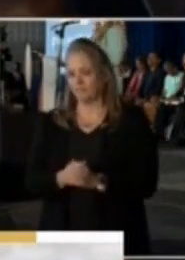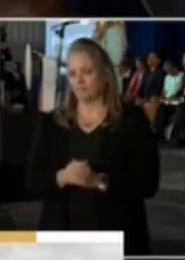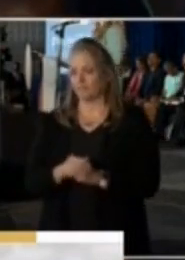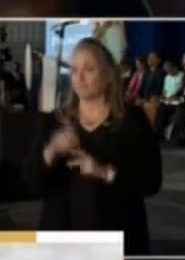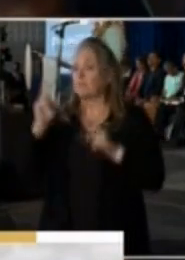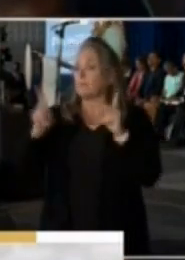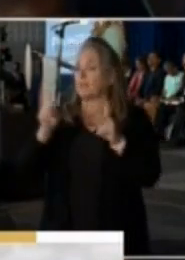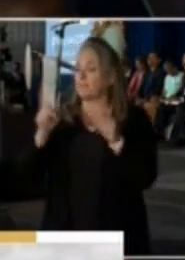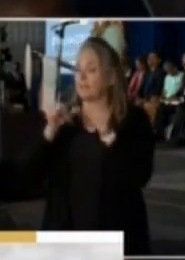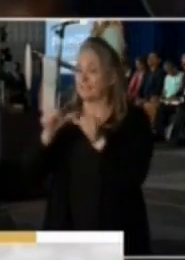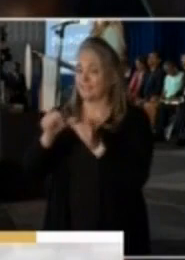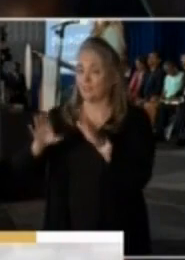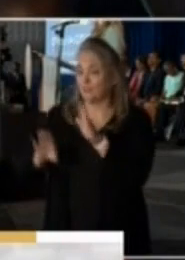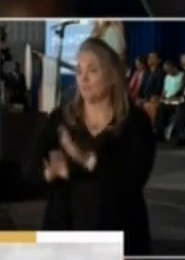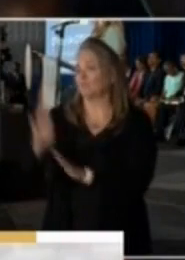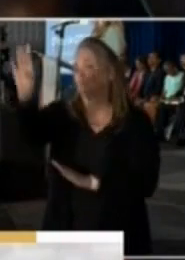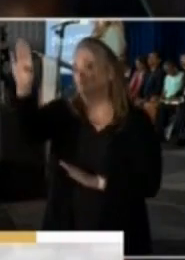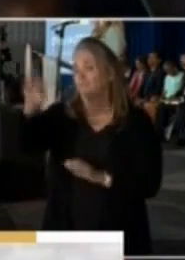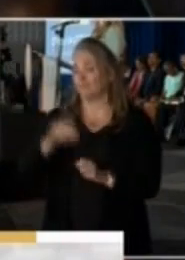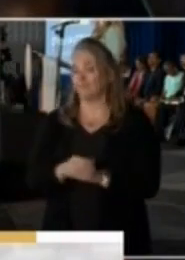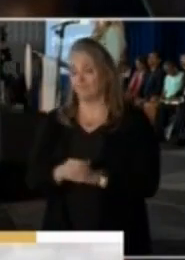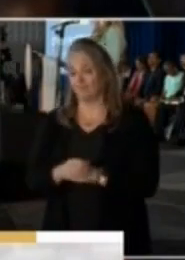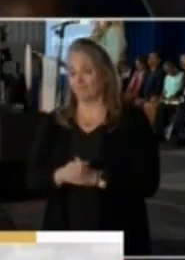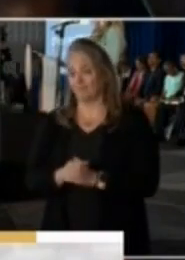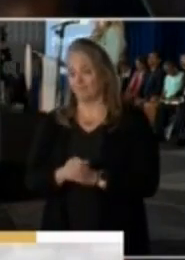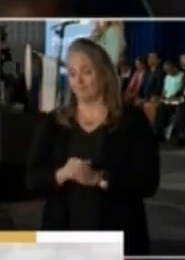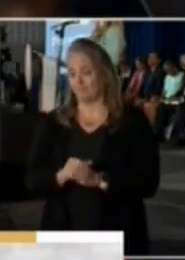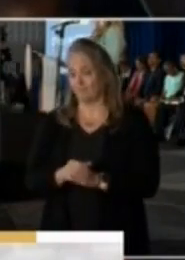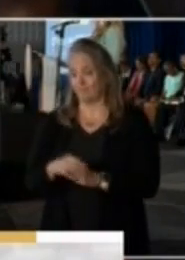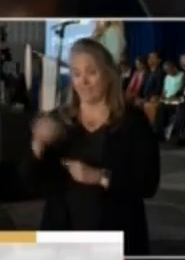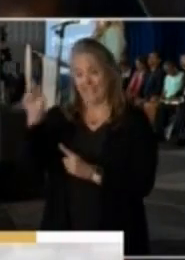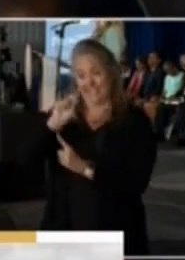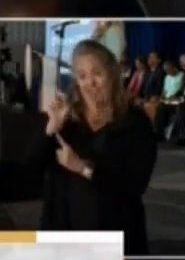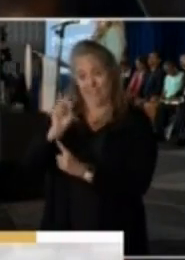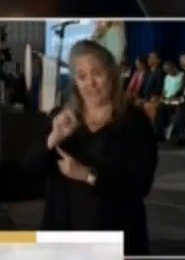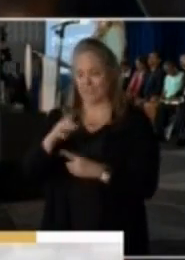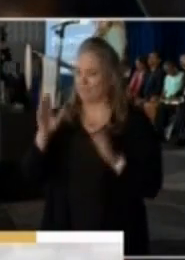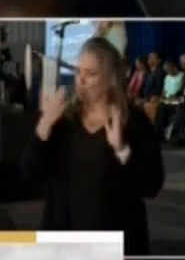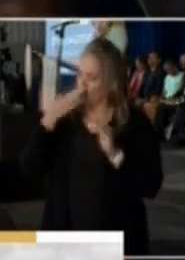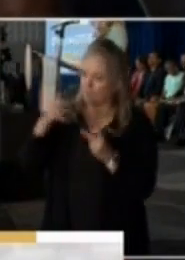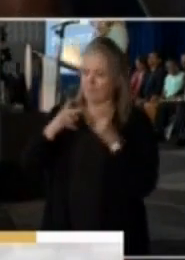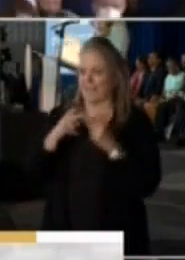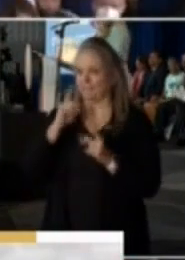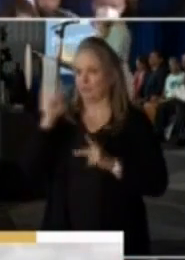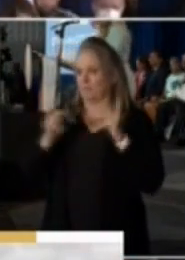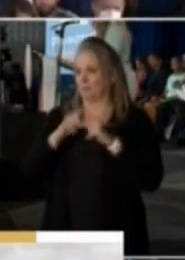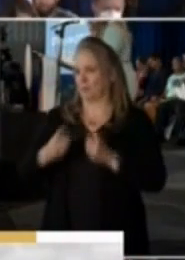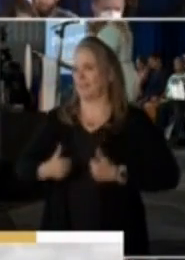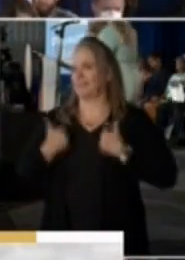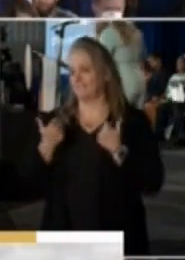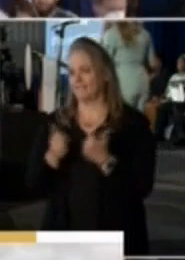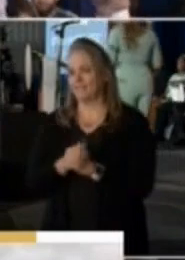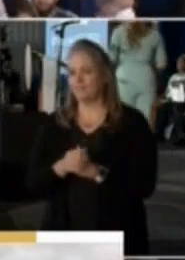the people. We pray everything in the name of Jesus Christ. Amen.